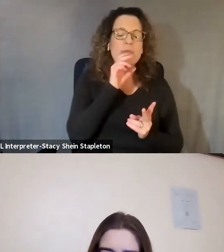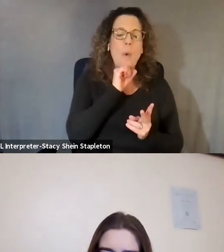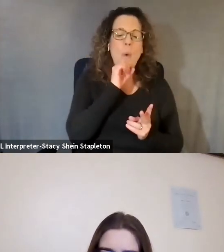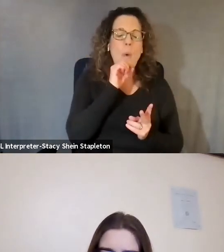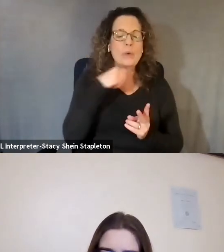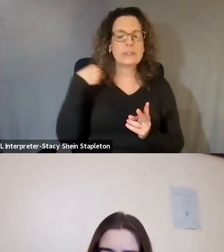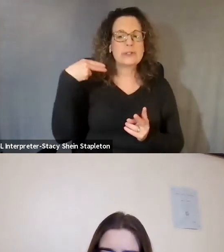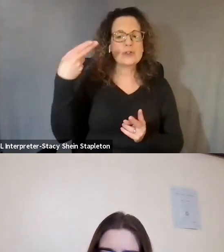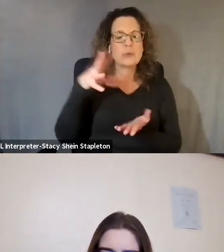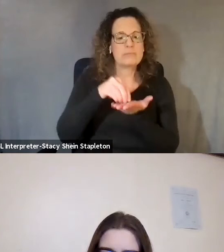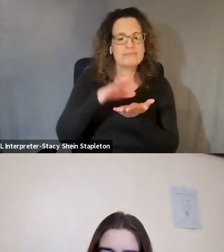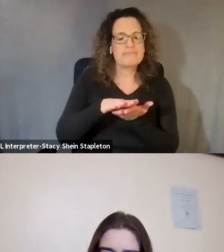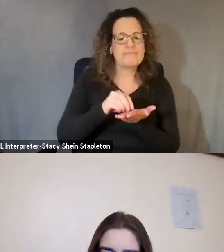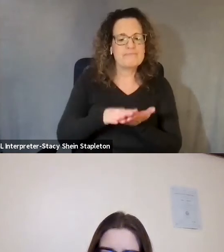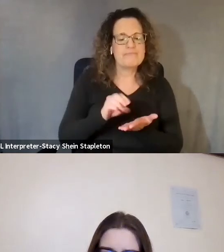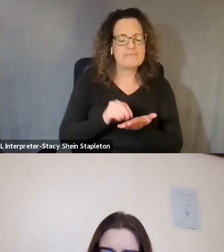accounts,